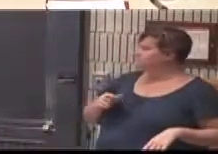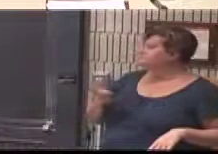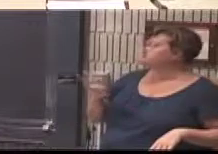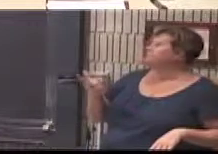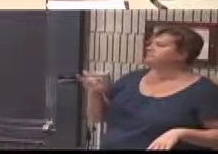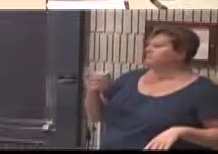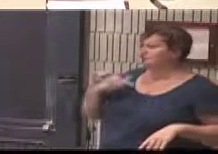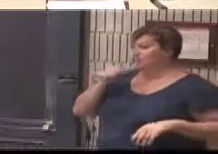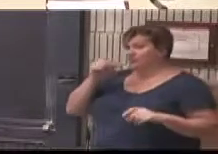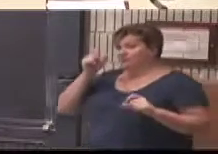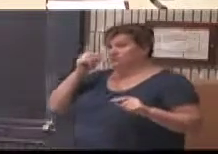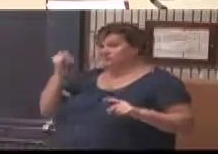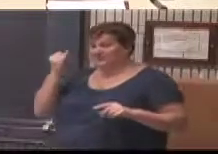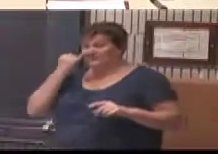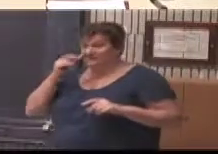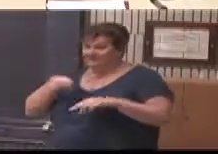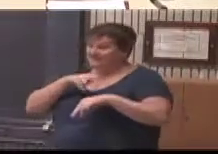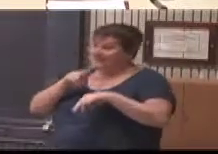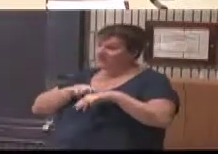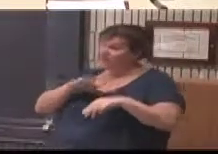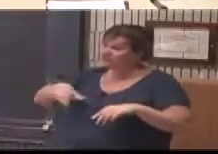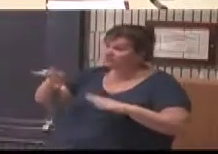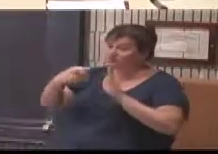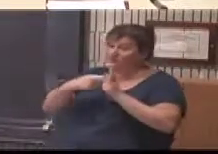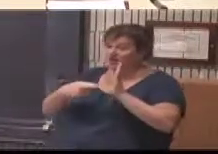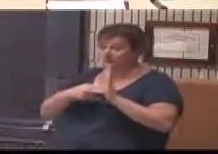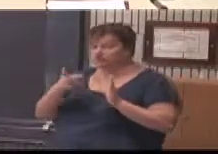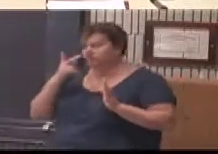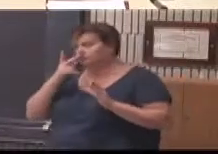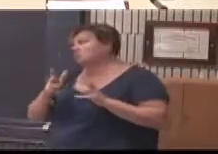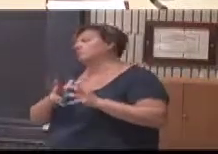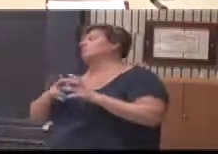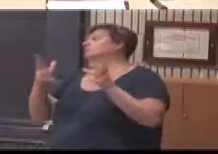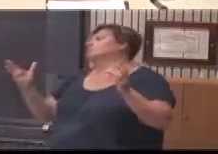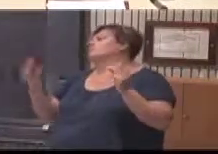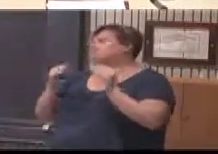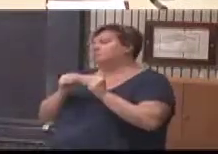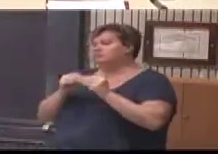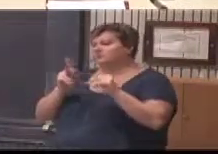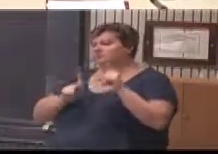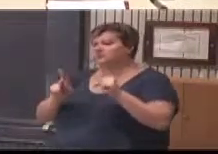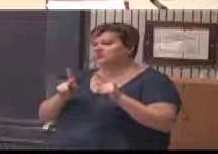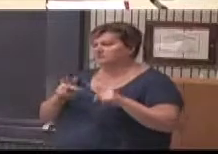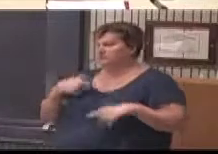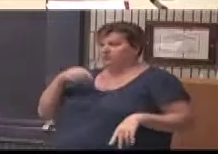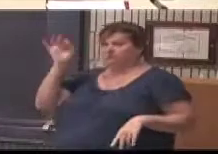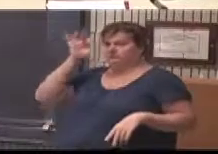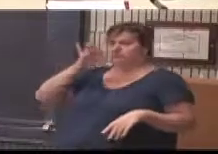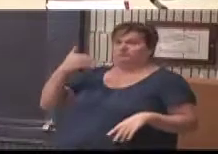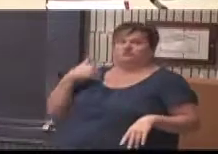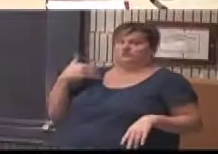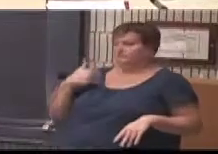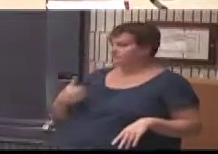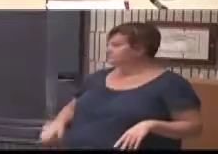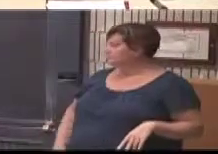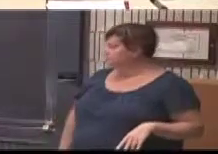I would not be surprised if with the National Registry we saw a lot more people that no one knew about.